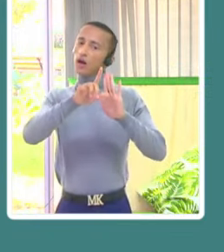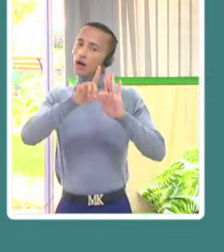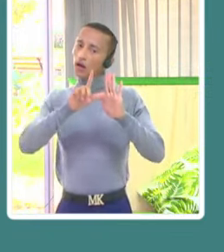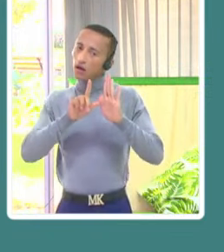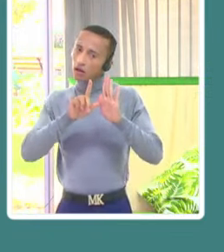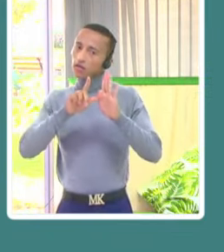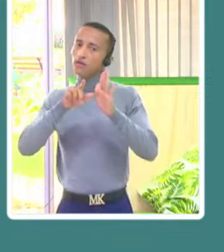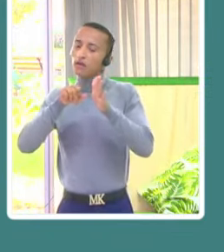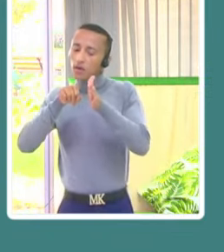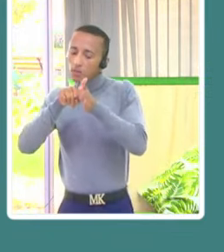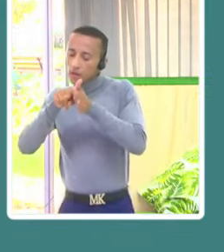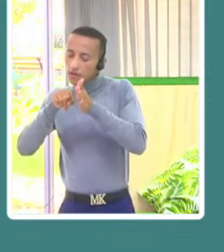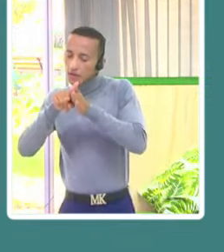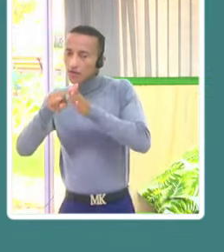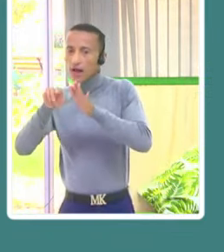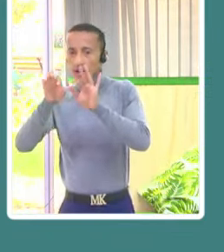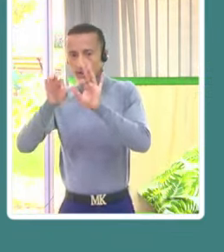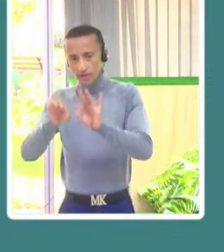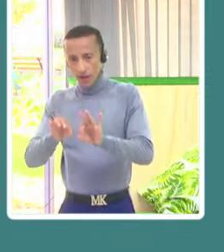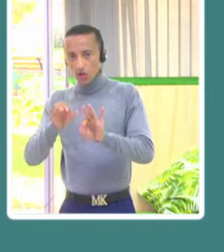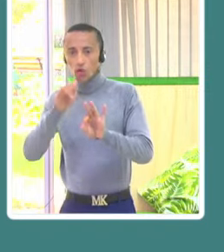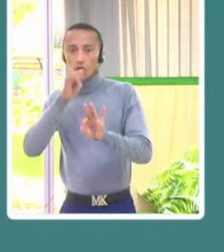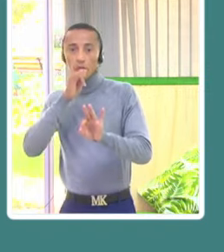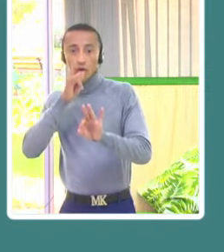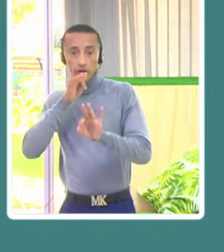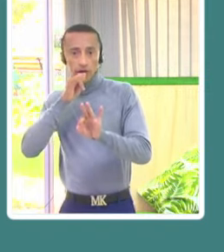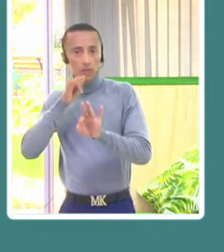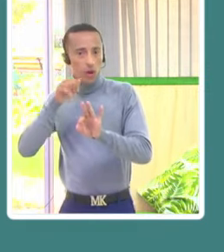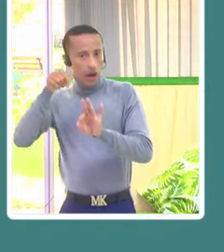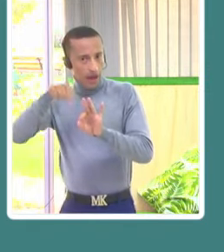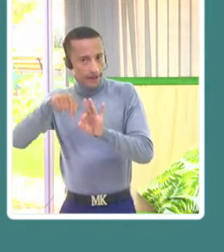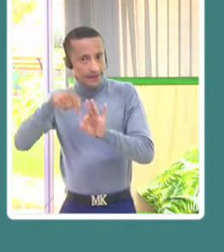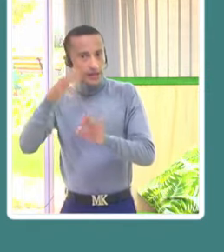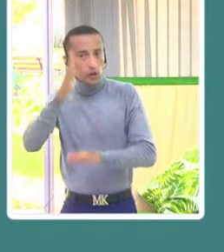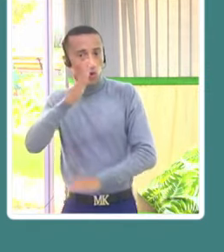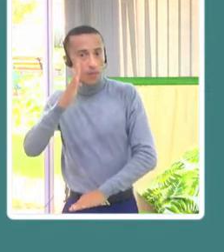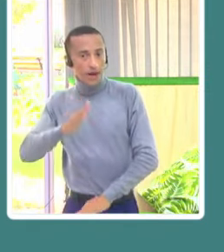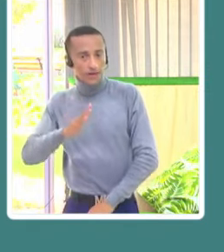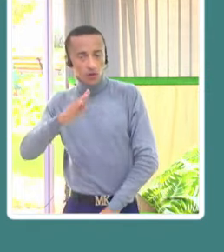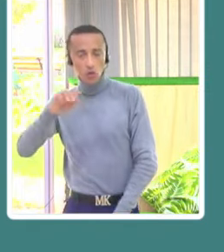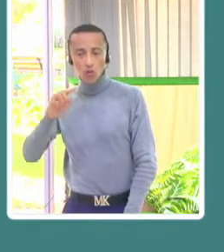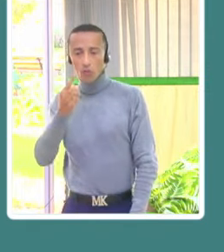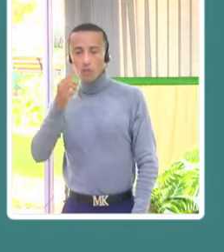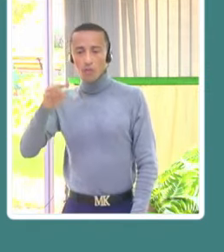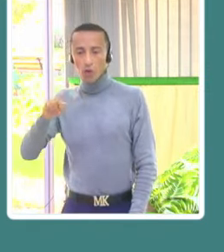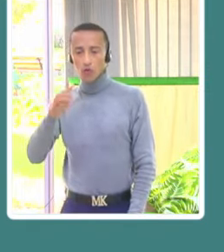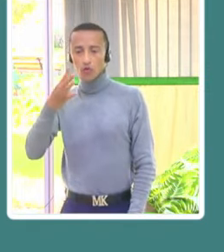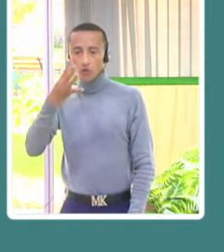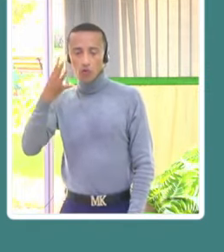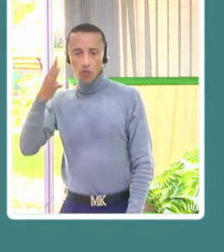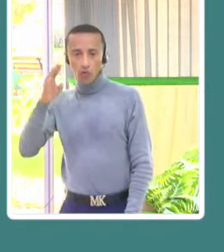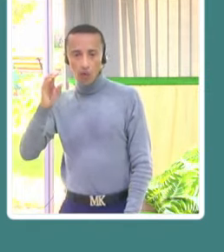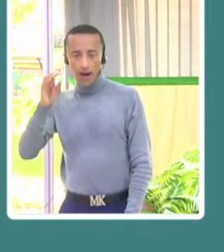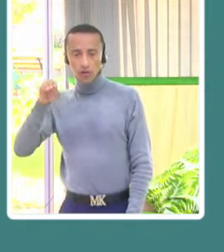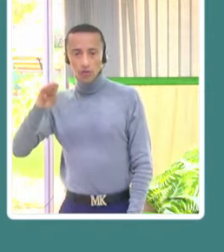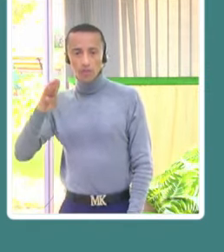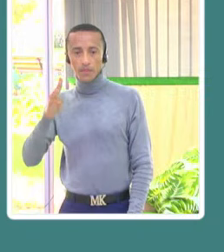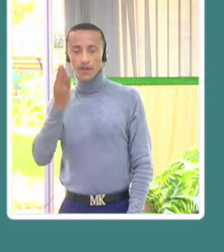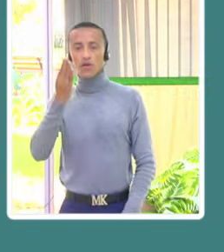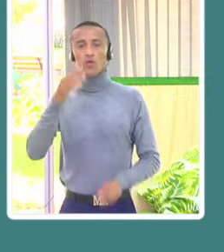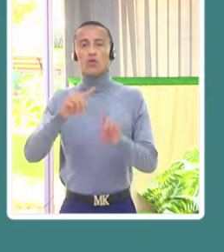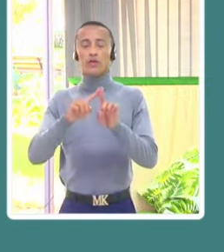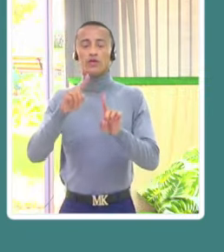million. For India, it is 1.4 billion. For Indonesia, it's 250 million. So when you build a